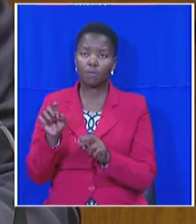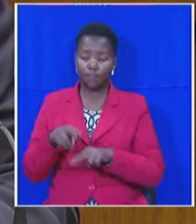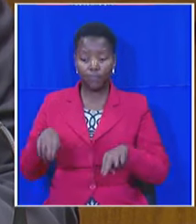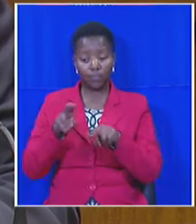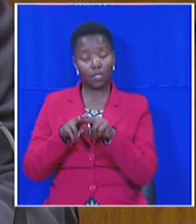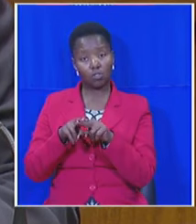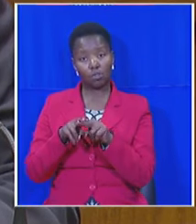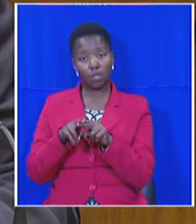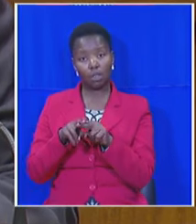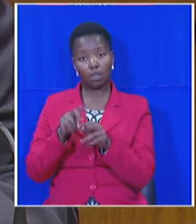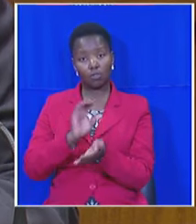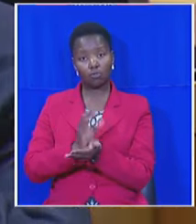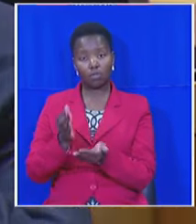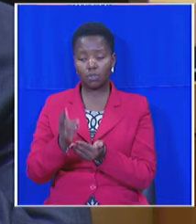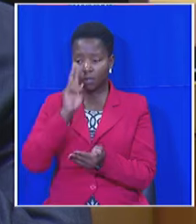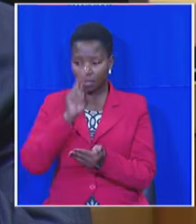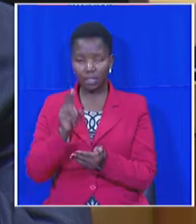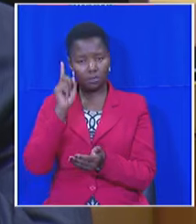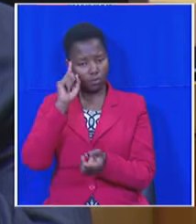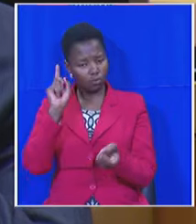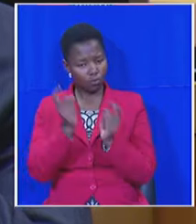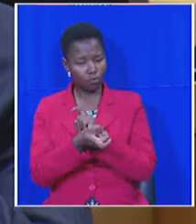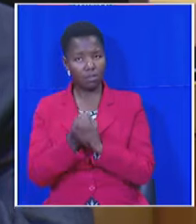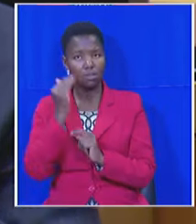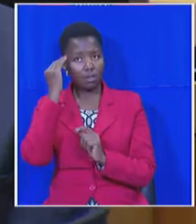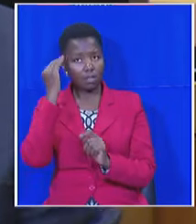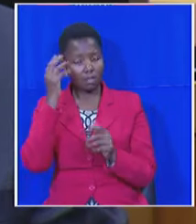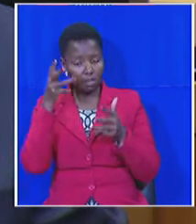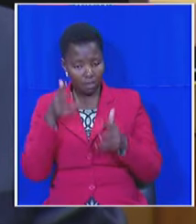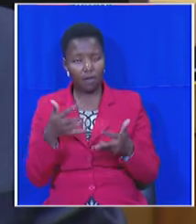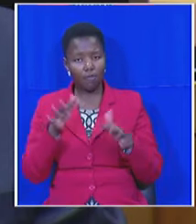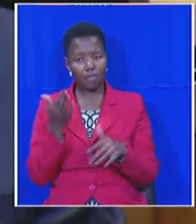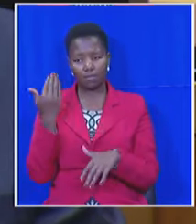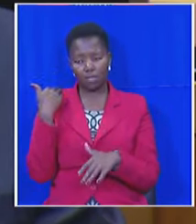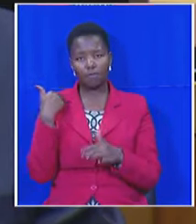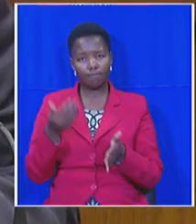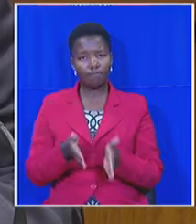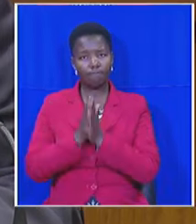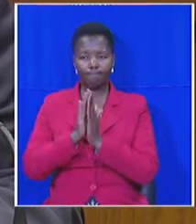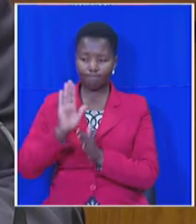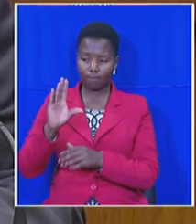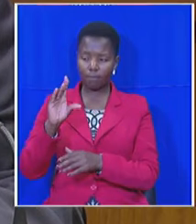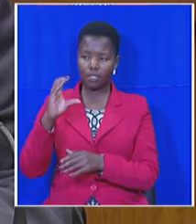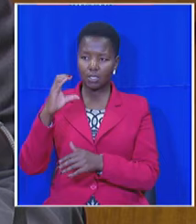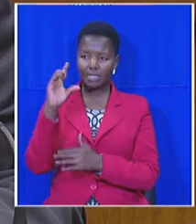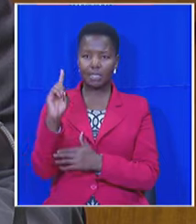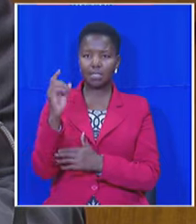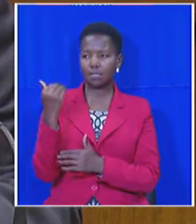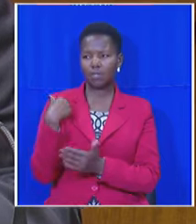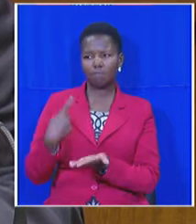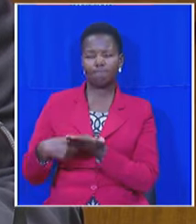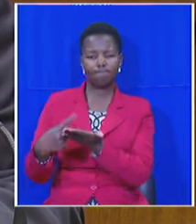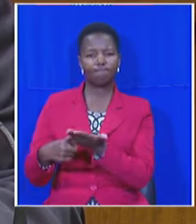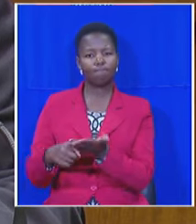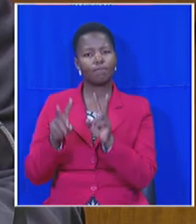needs to move from that way of thinking. This declaration was made by a chief director when we're dealing with land reform, which